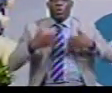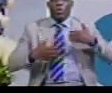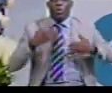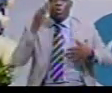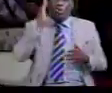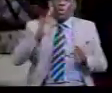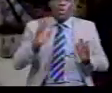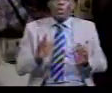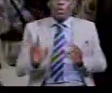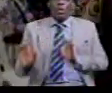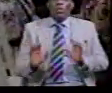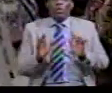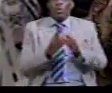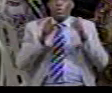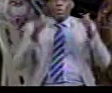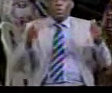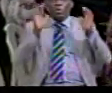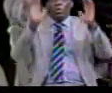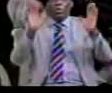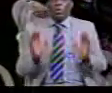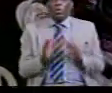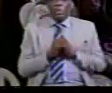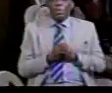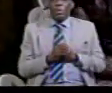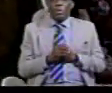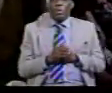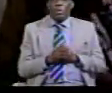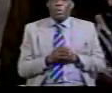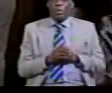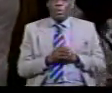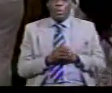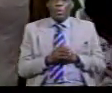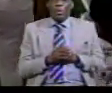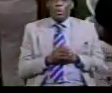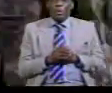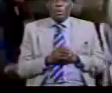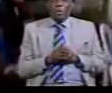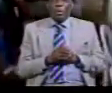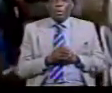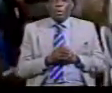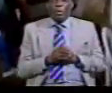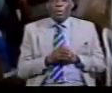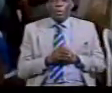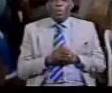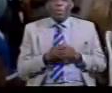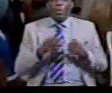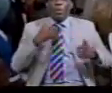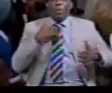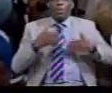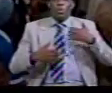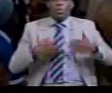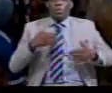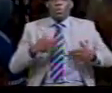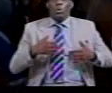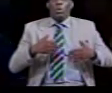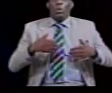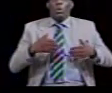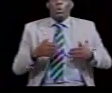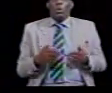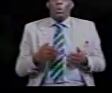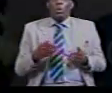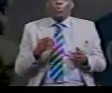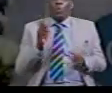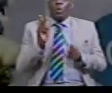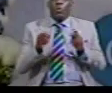Les jeunes feront des grands exploits. So youths of teenagers, those in higher institutions,